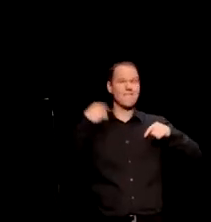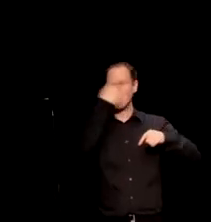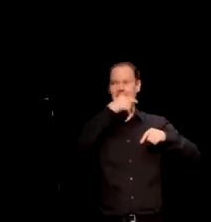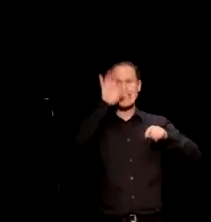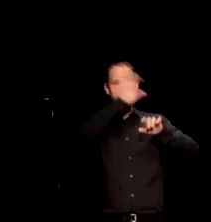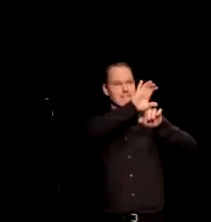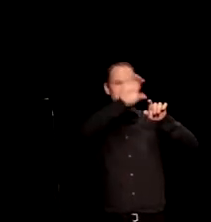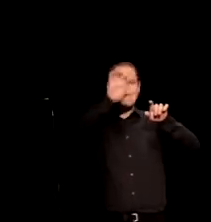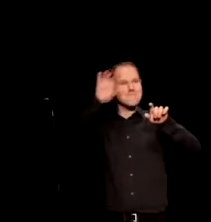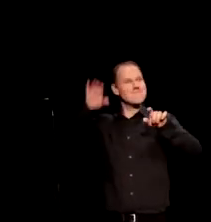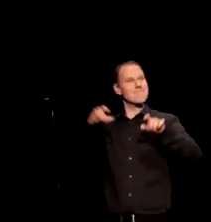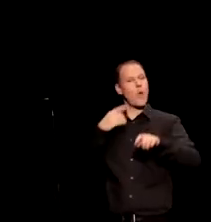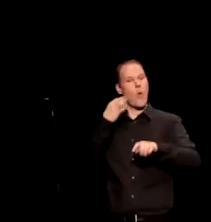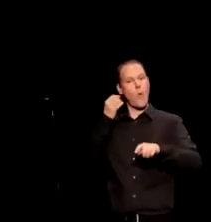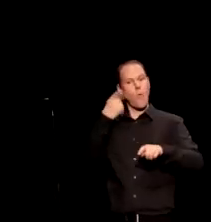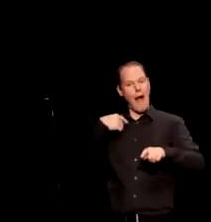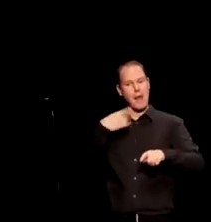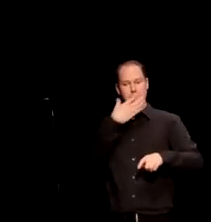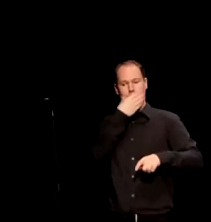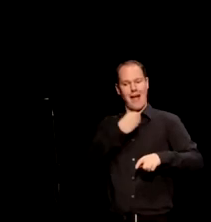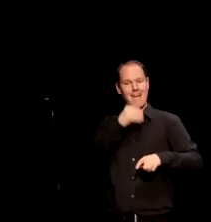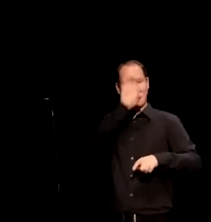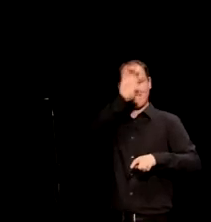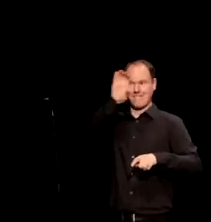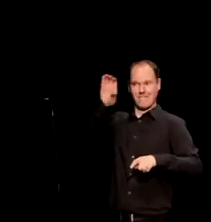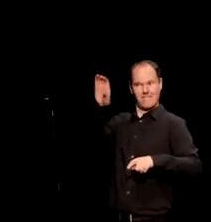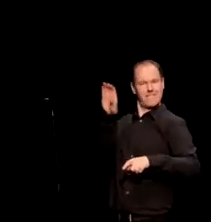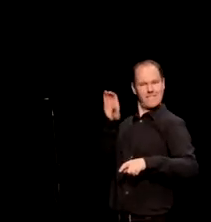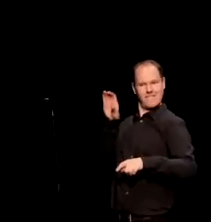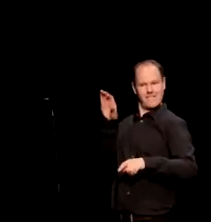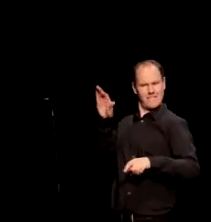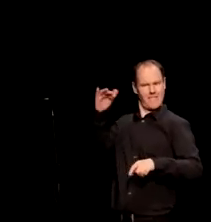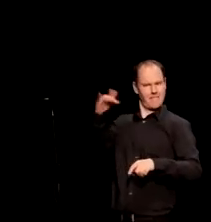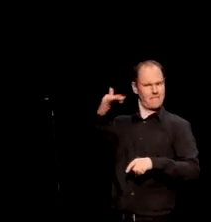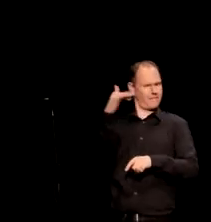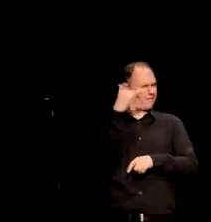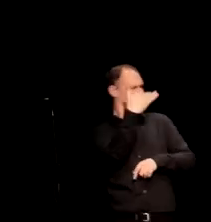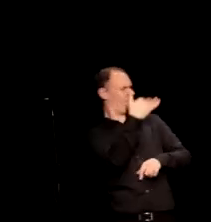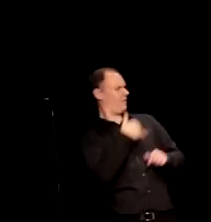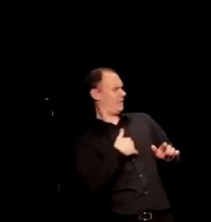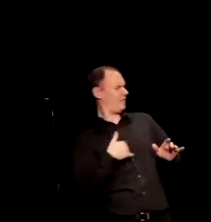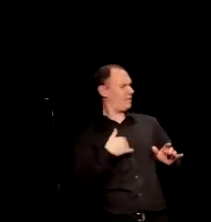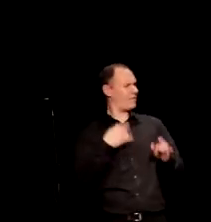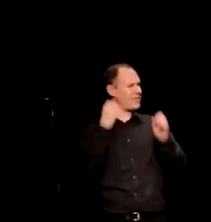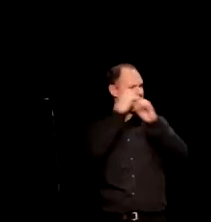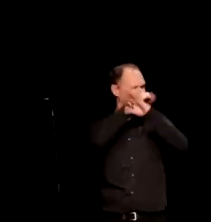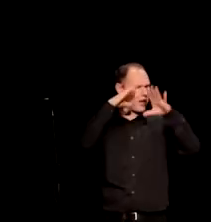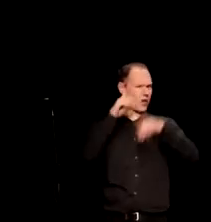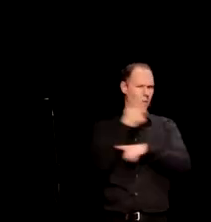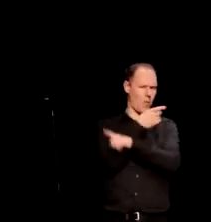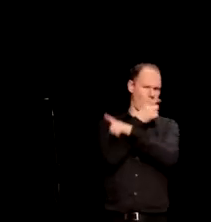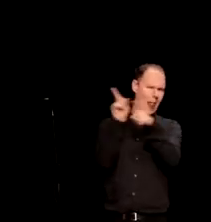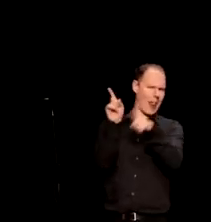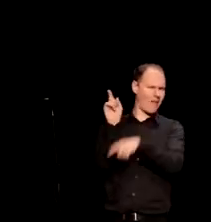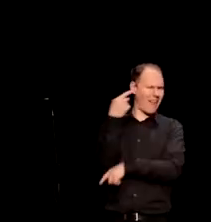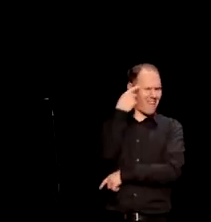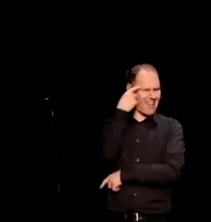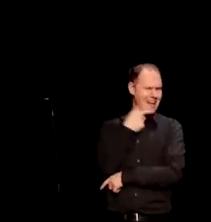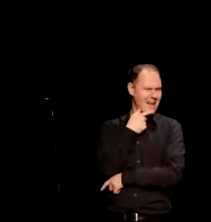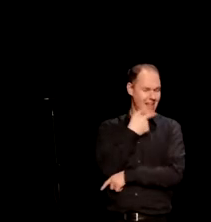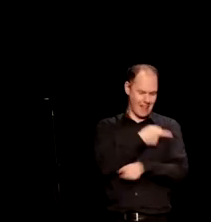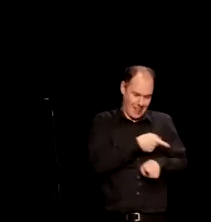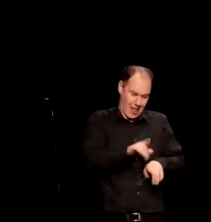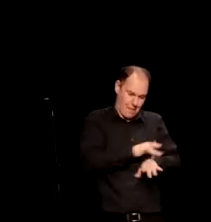With faces, lots of white male faces looking at us, and I think a few of us did think about, what would those white male faces think about these